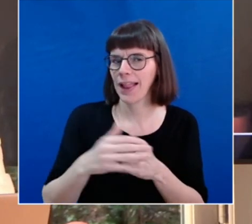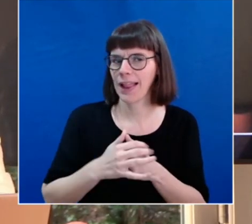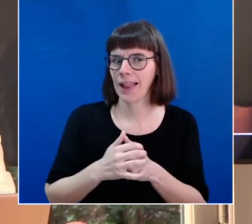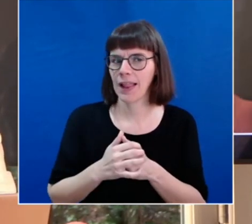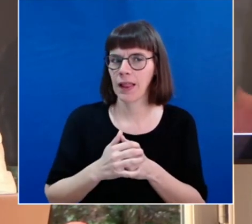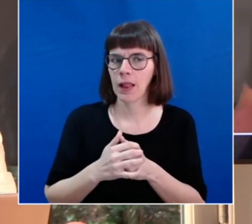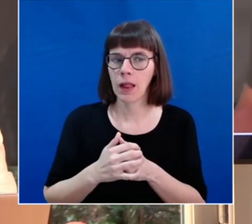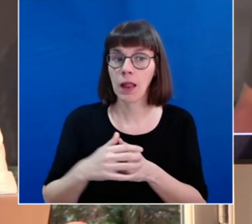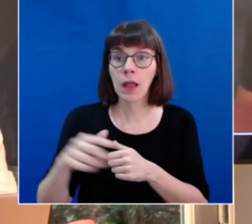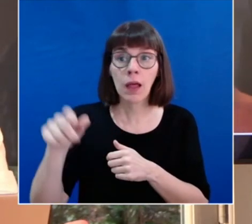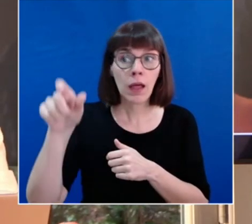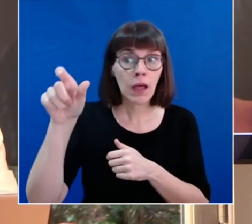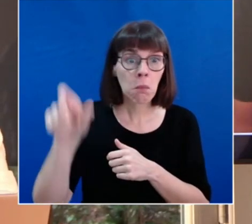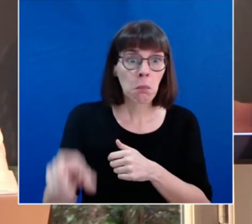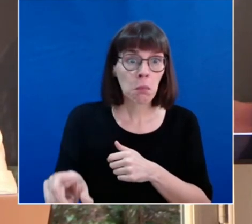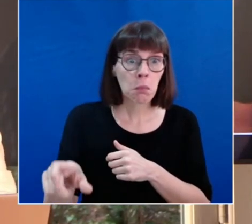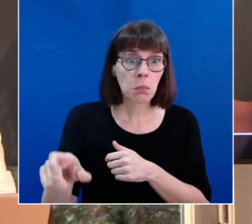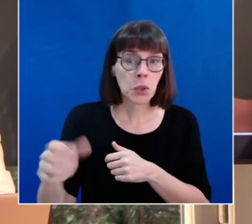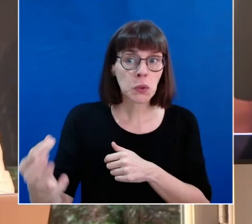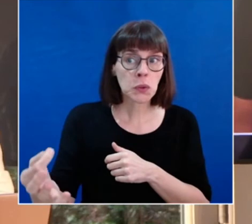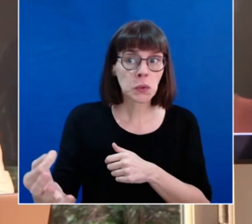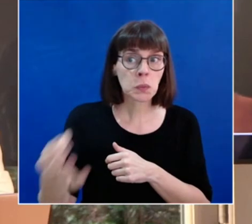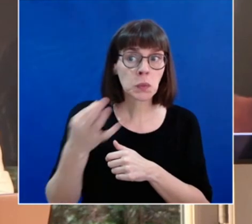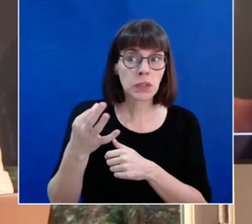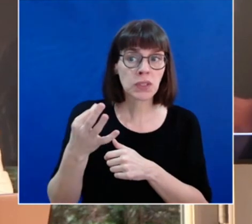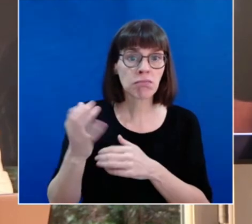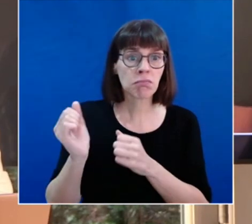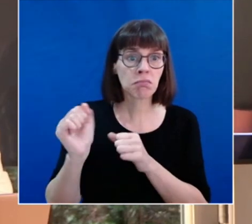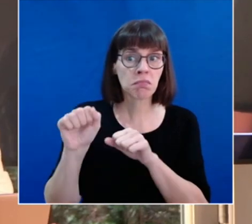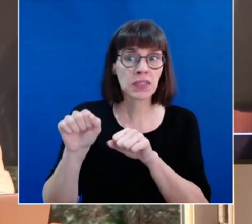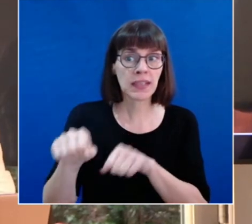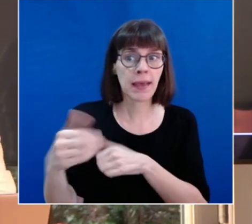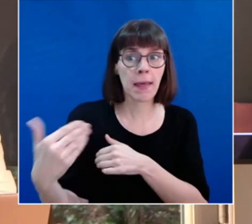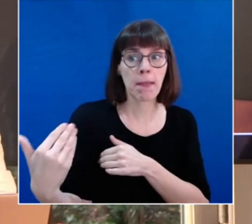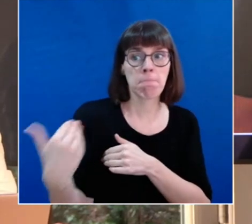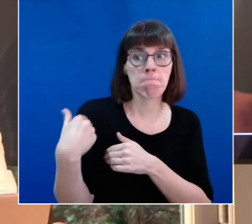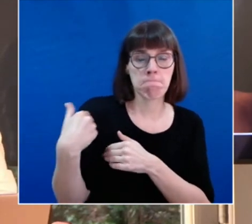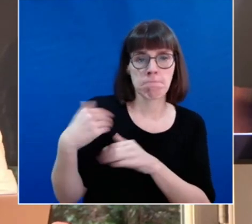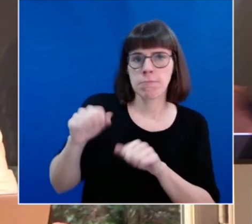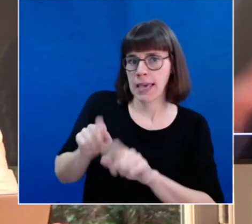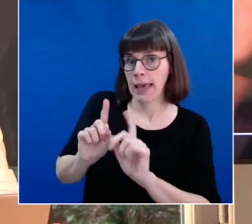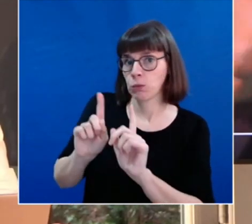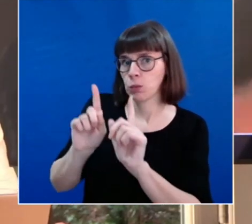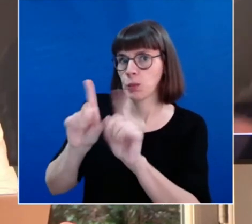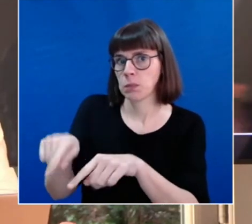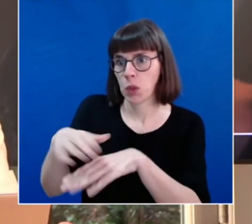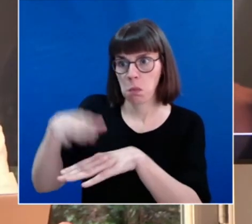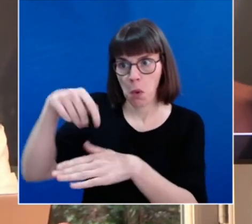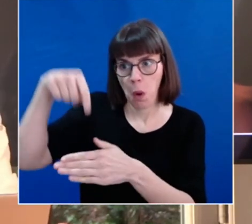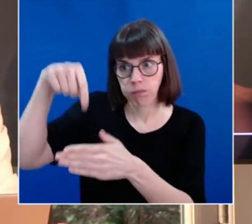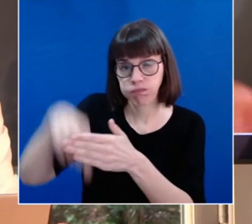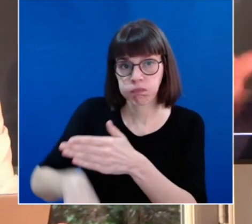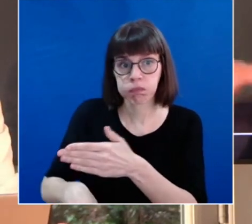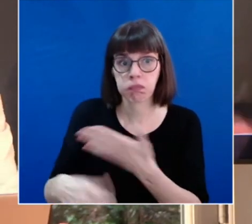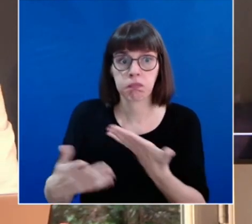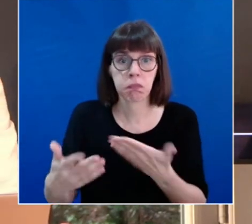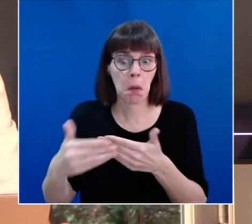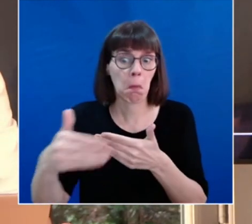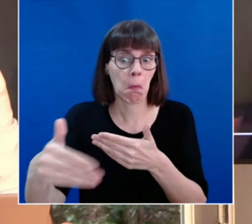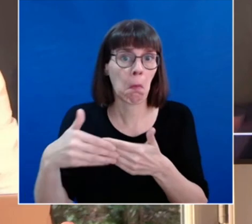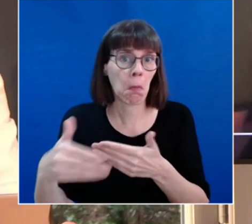question wants to go back to me in private, then maybe I will give him an answer or give him or her an answer in a couple of days. I need to